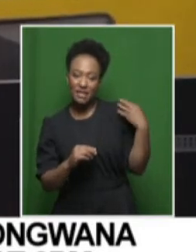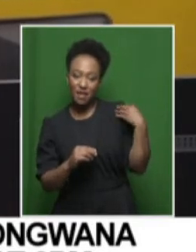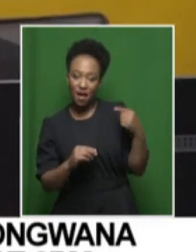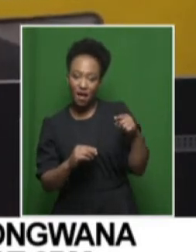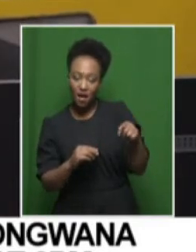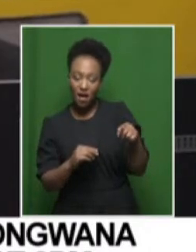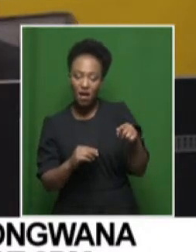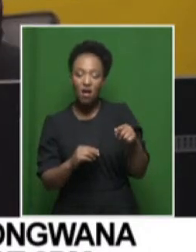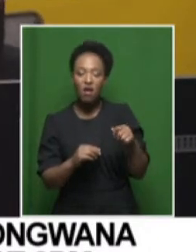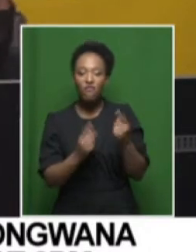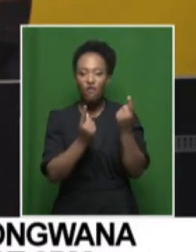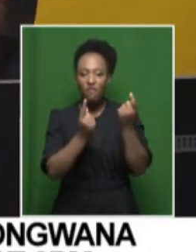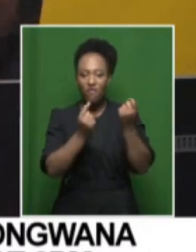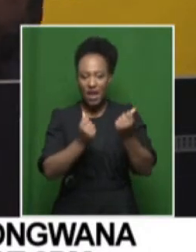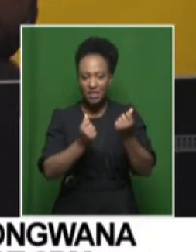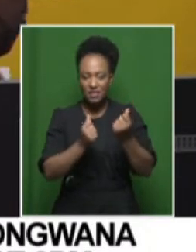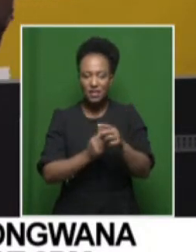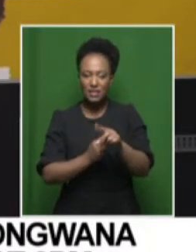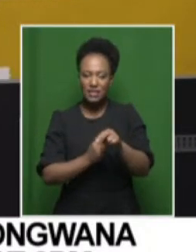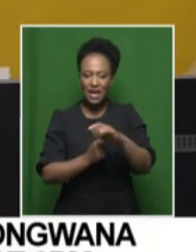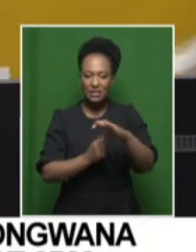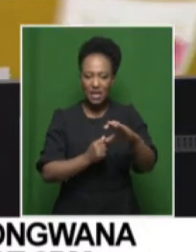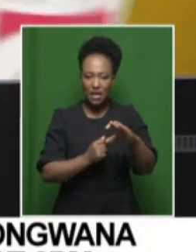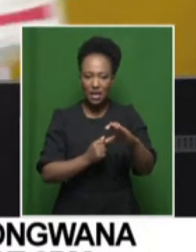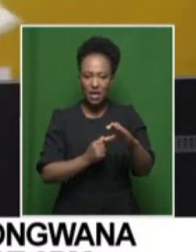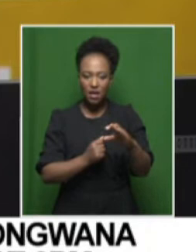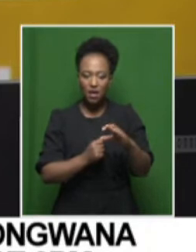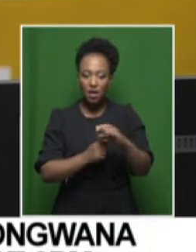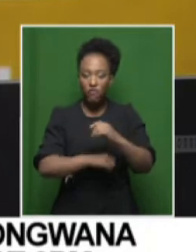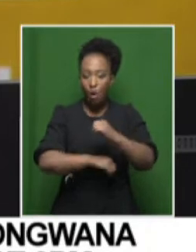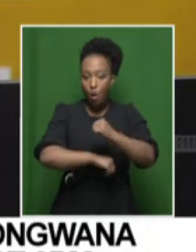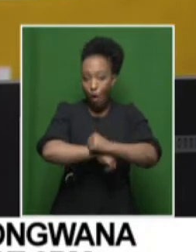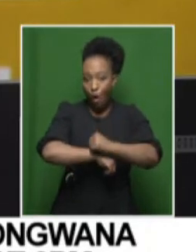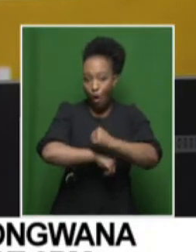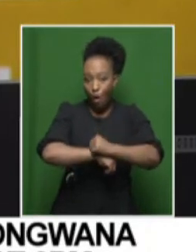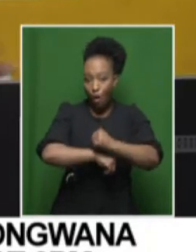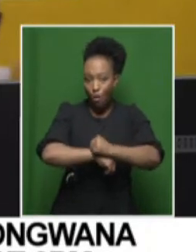Congo, who is around us today.